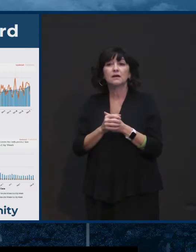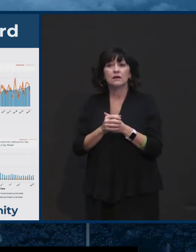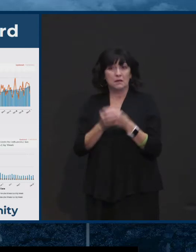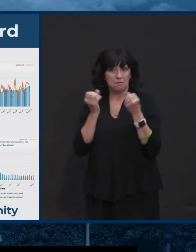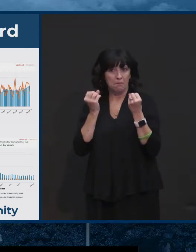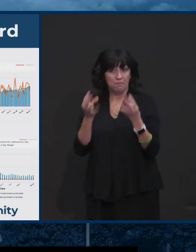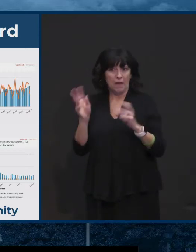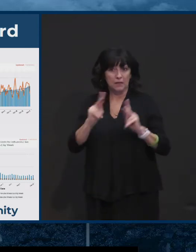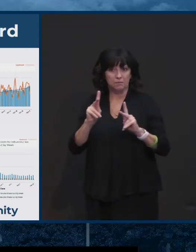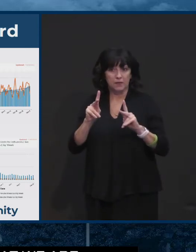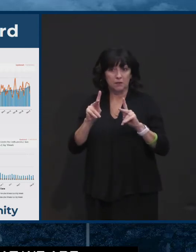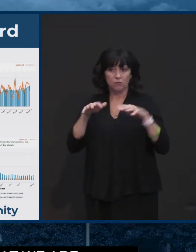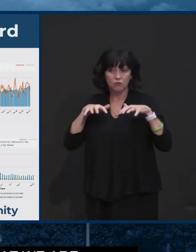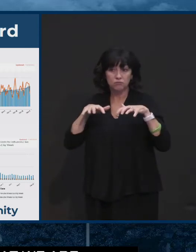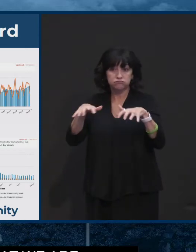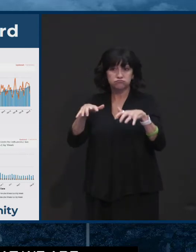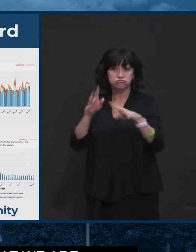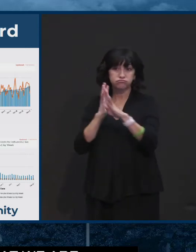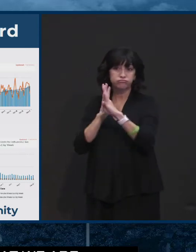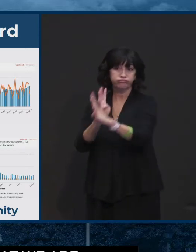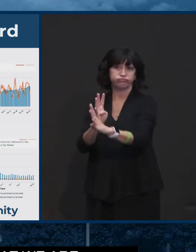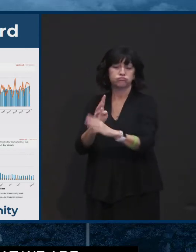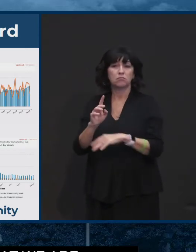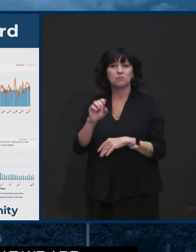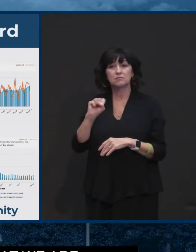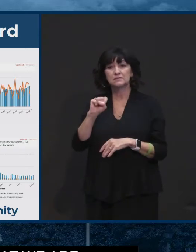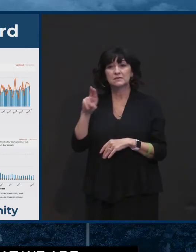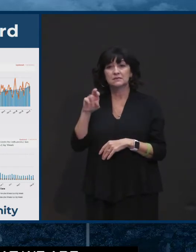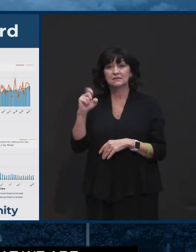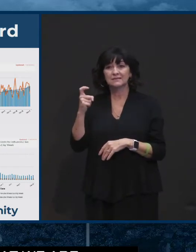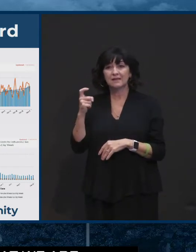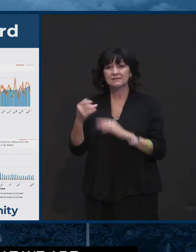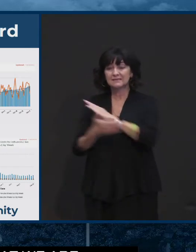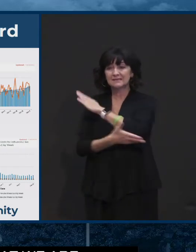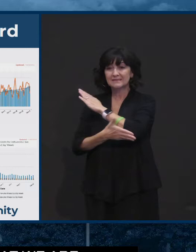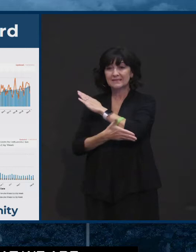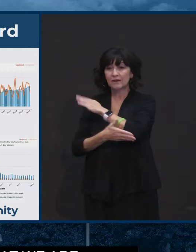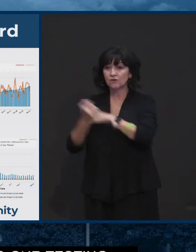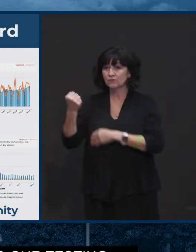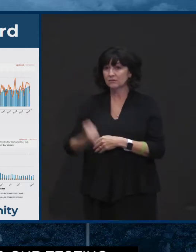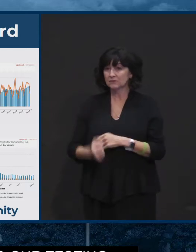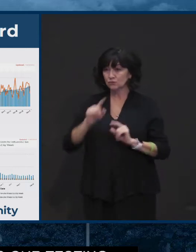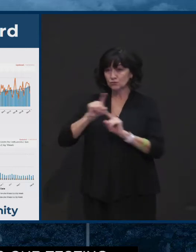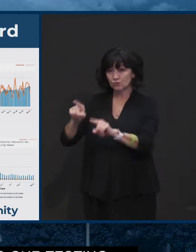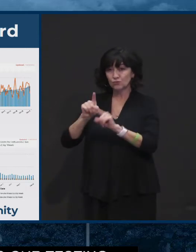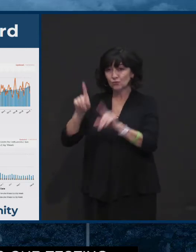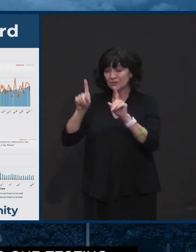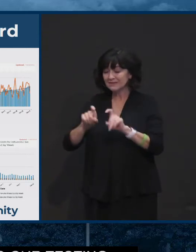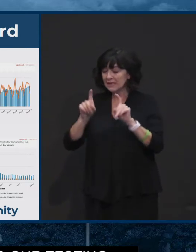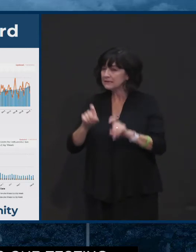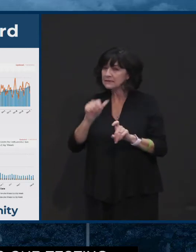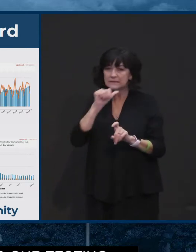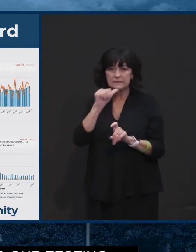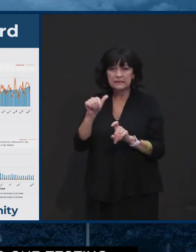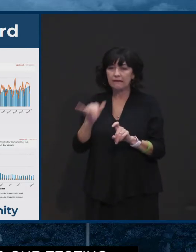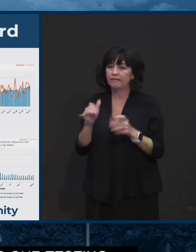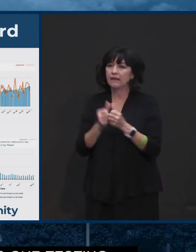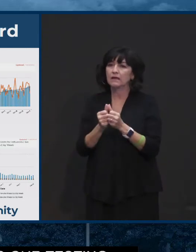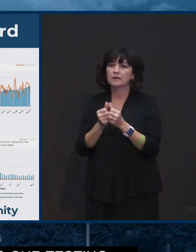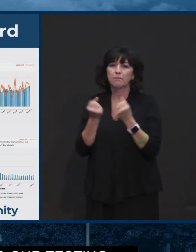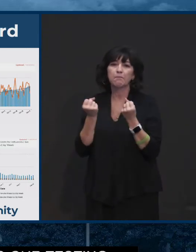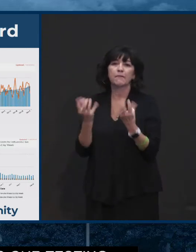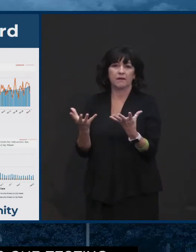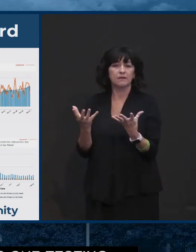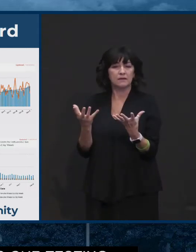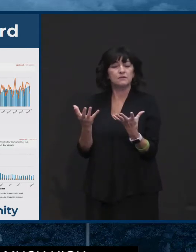have much higher percent positives down there, but you're also not getting the kind of surveillance testing that you'd